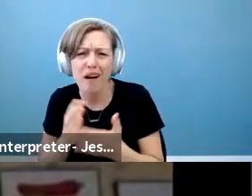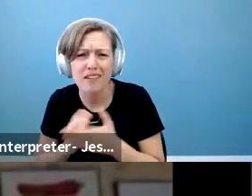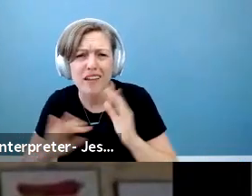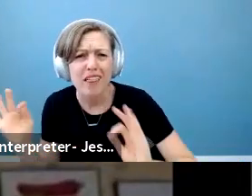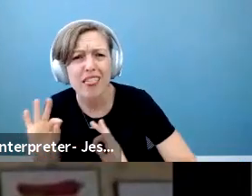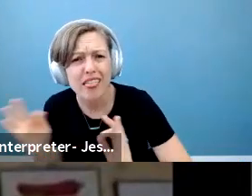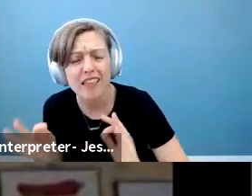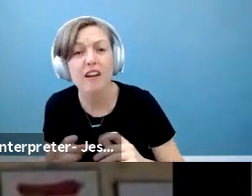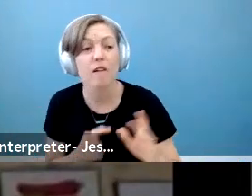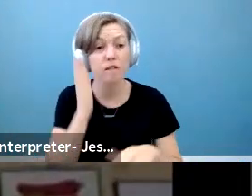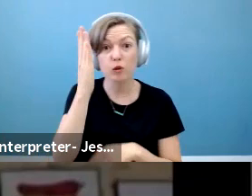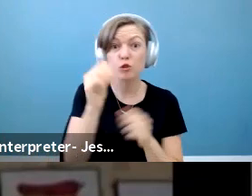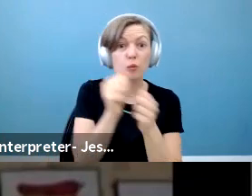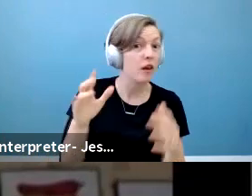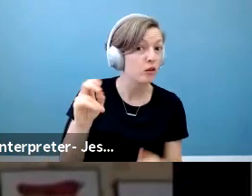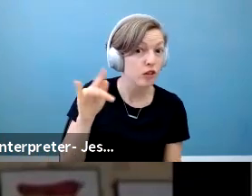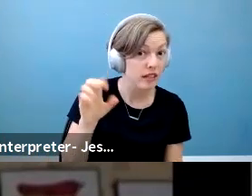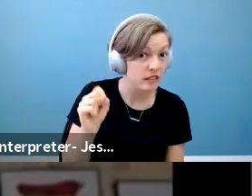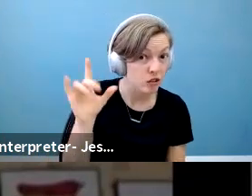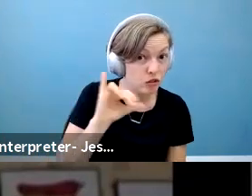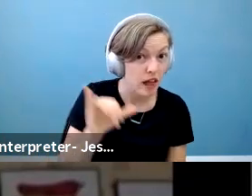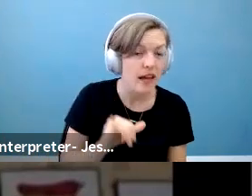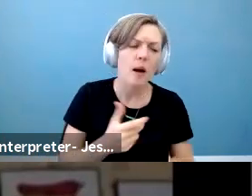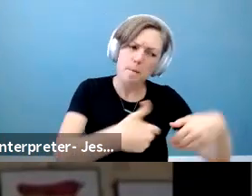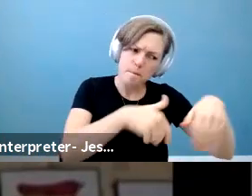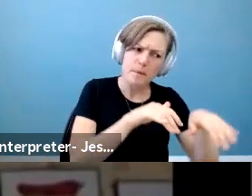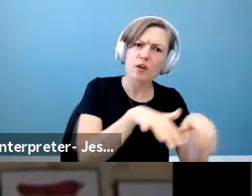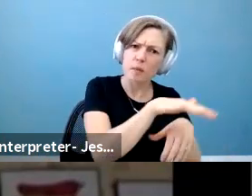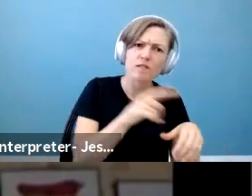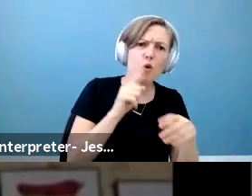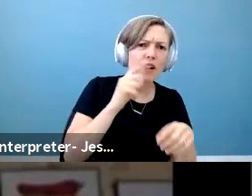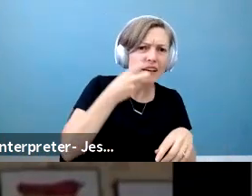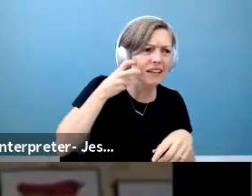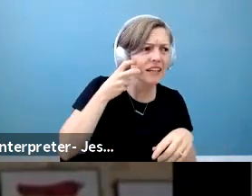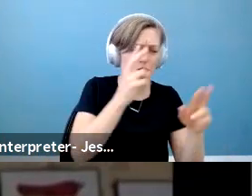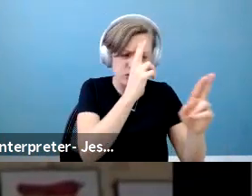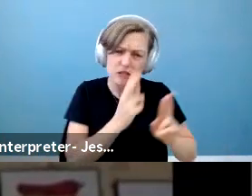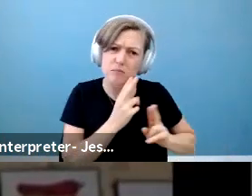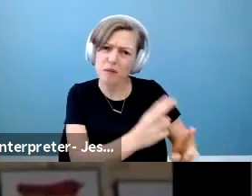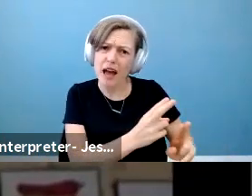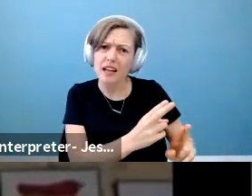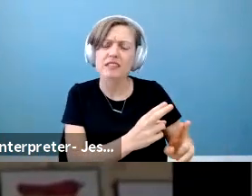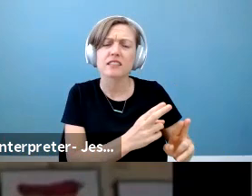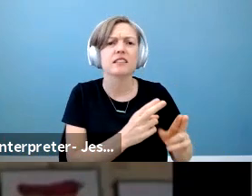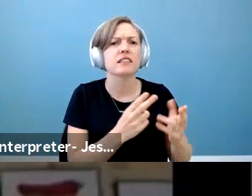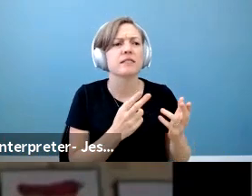future without eugenics would treat our burial sites with the same respect that others